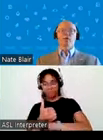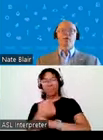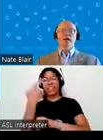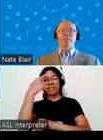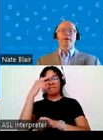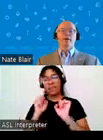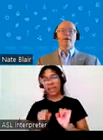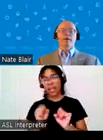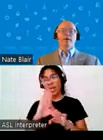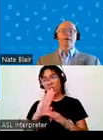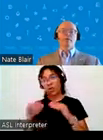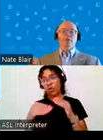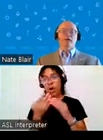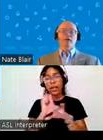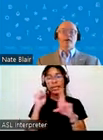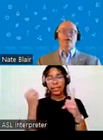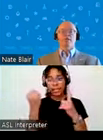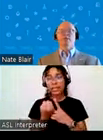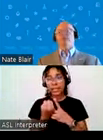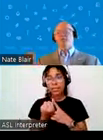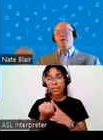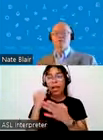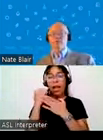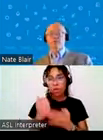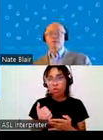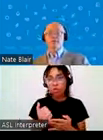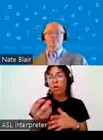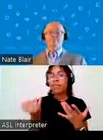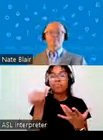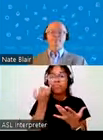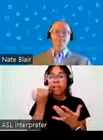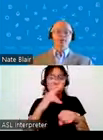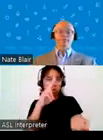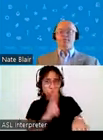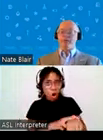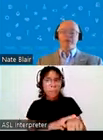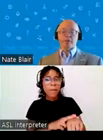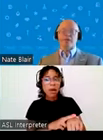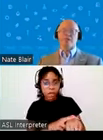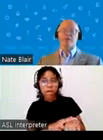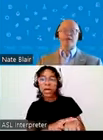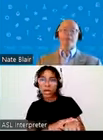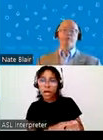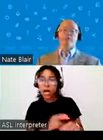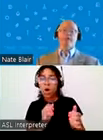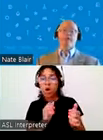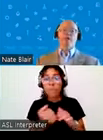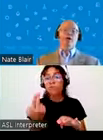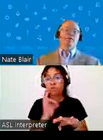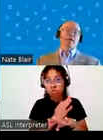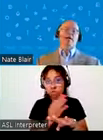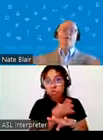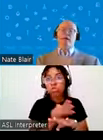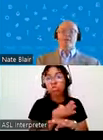system hold up under normal operations if one of those PV plants, for example, were to